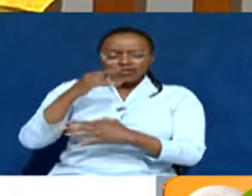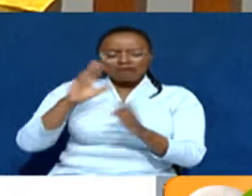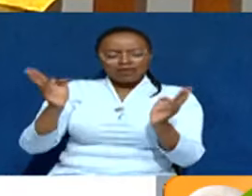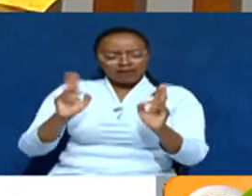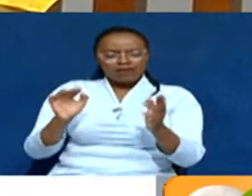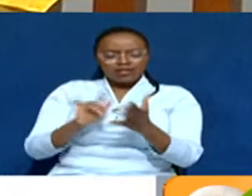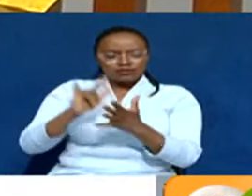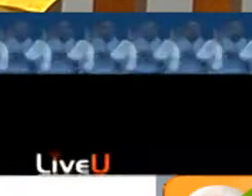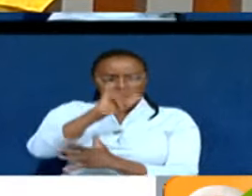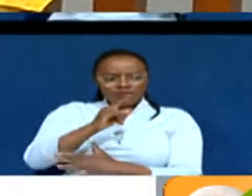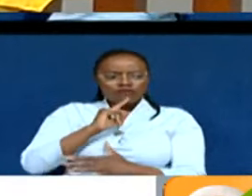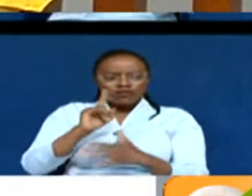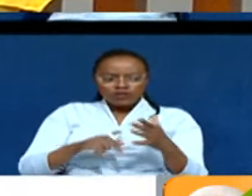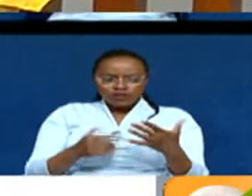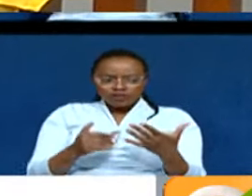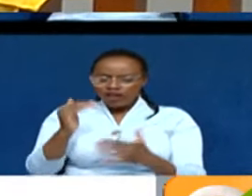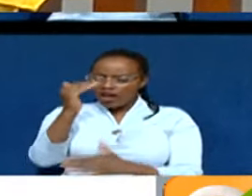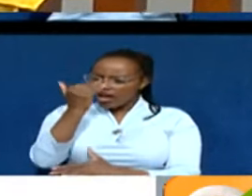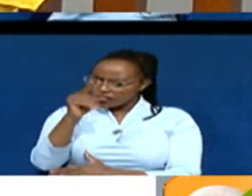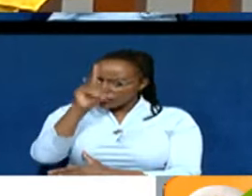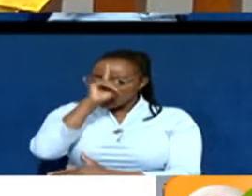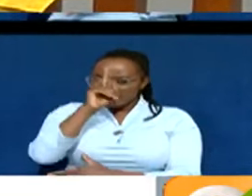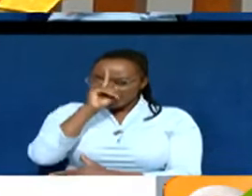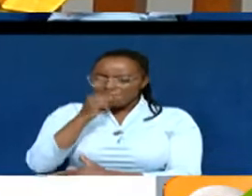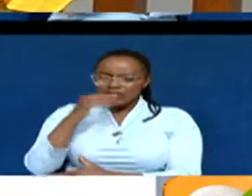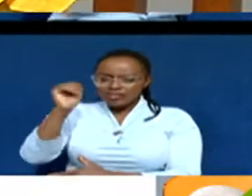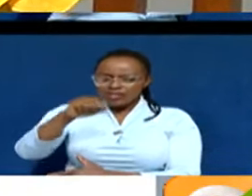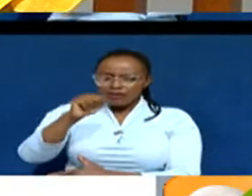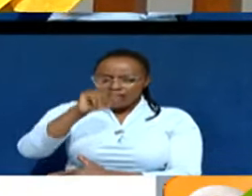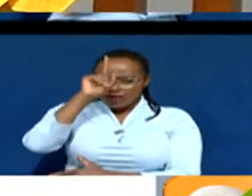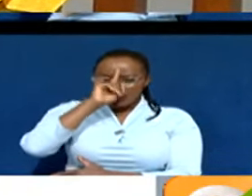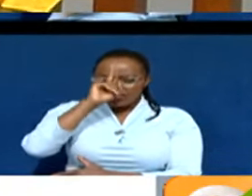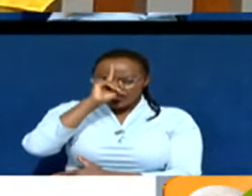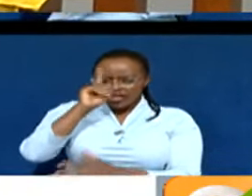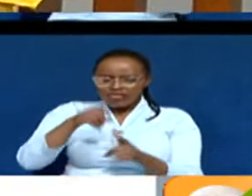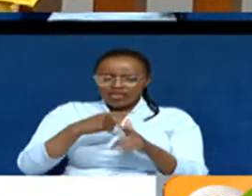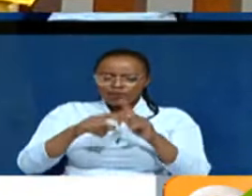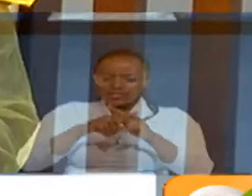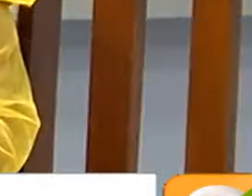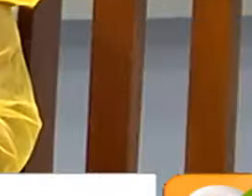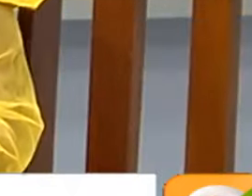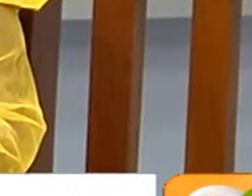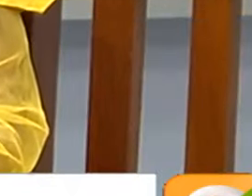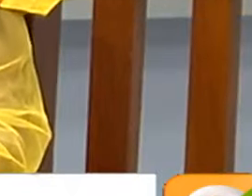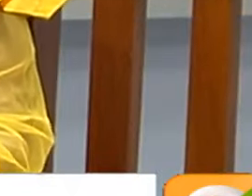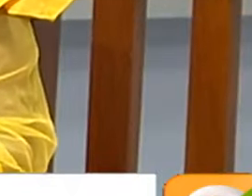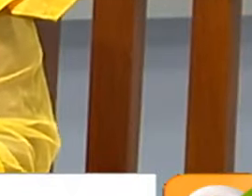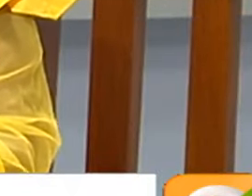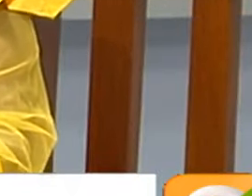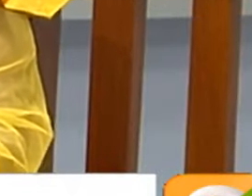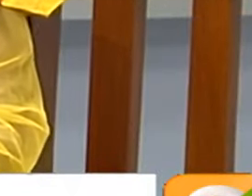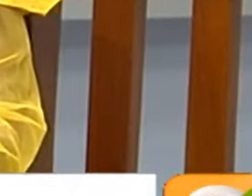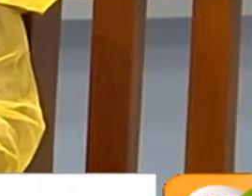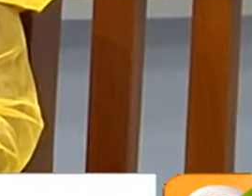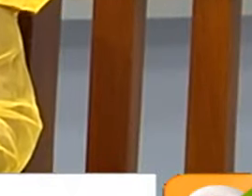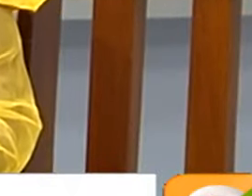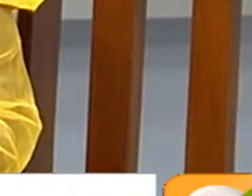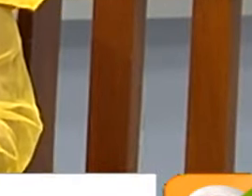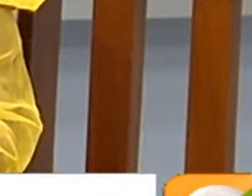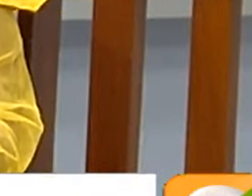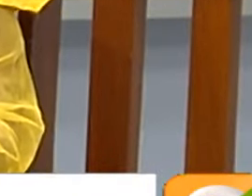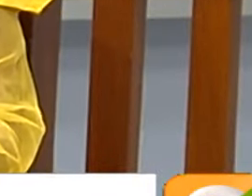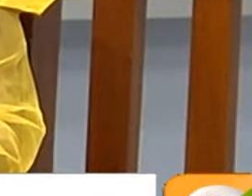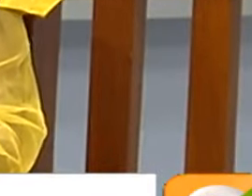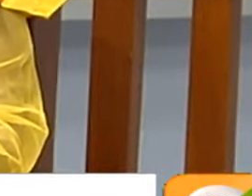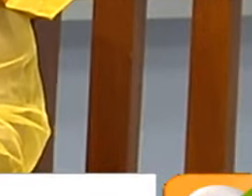want to. Then she asked me, are you serious? I said, yes, I want to. So we started the process and everything, and I never